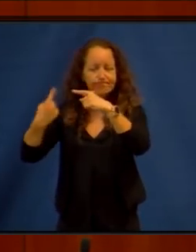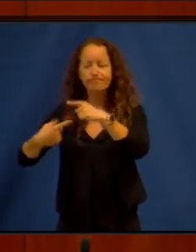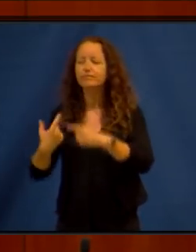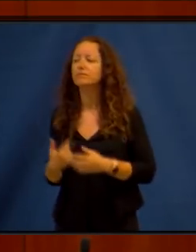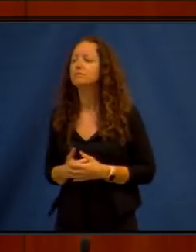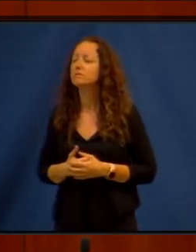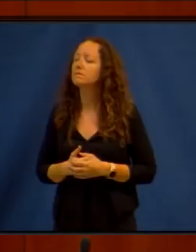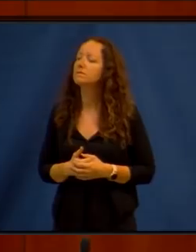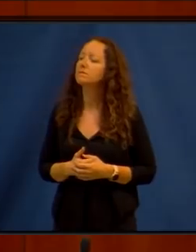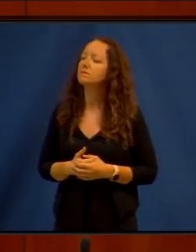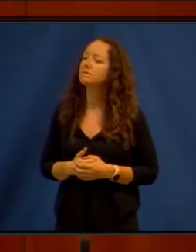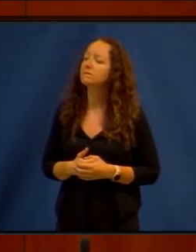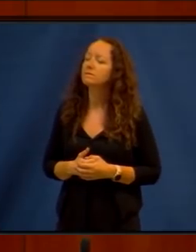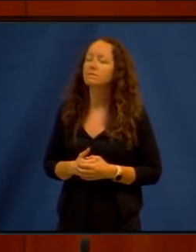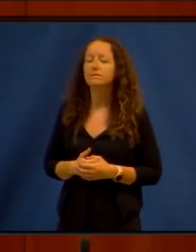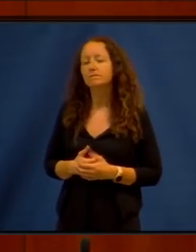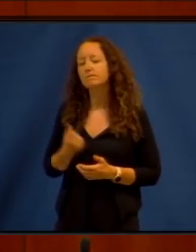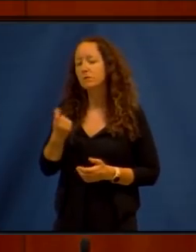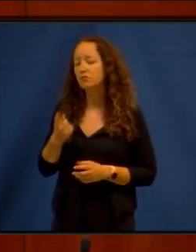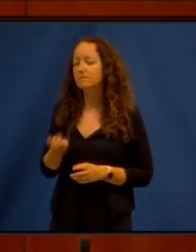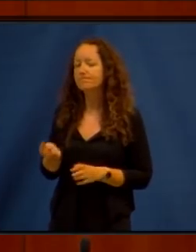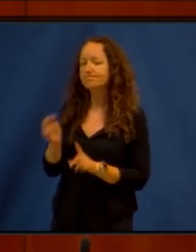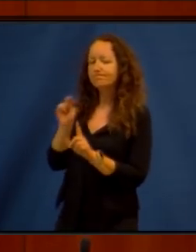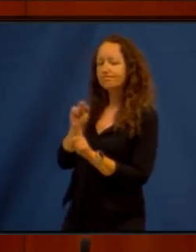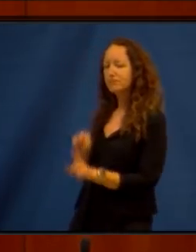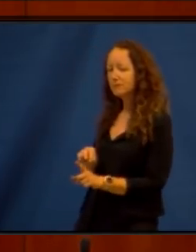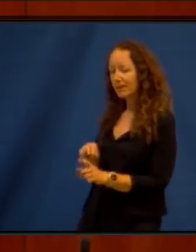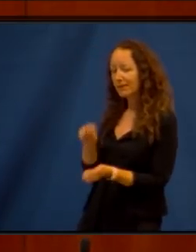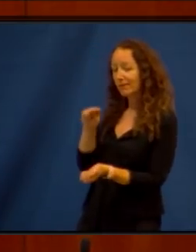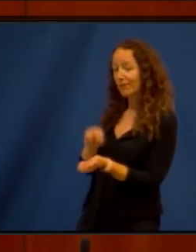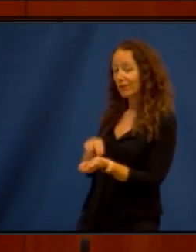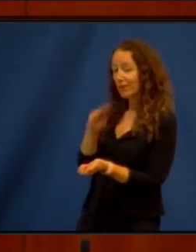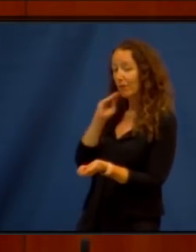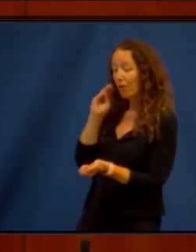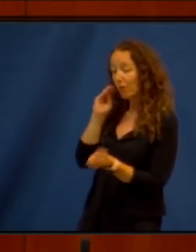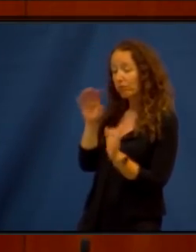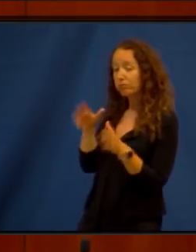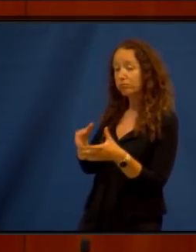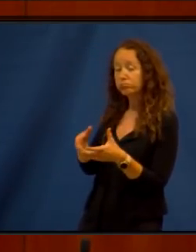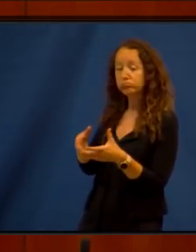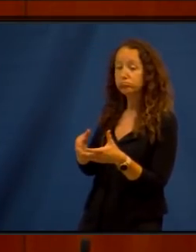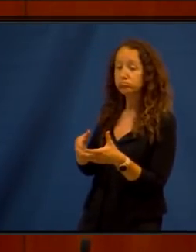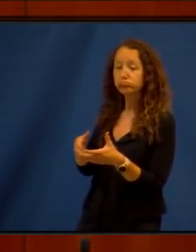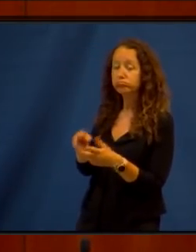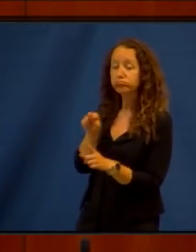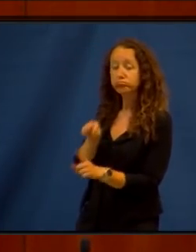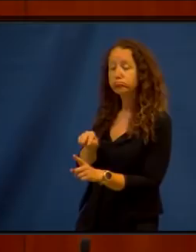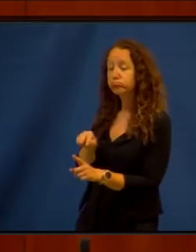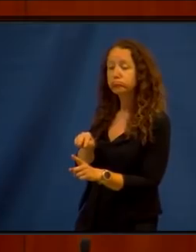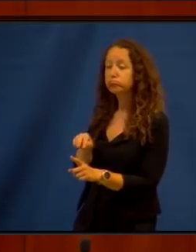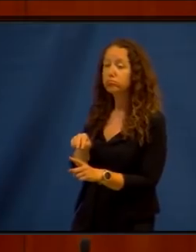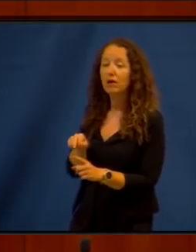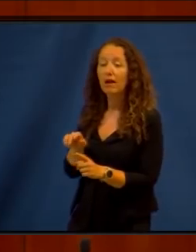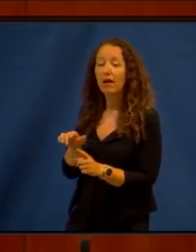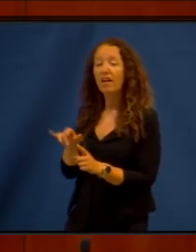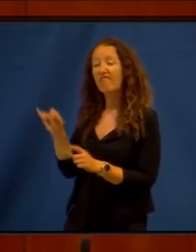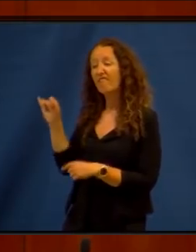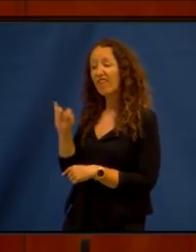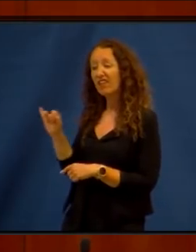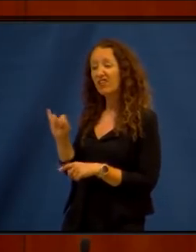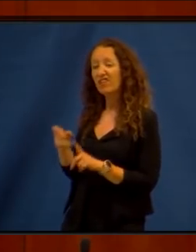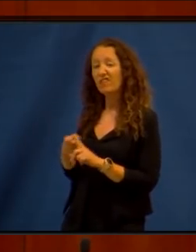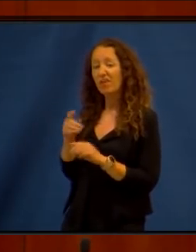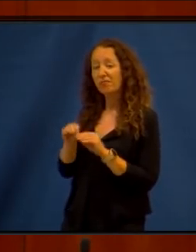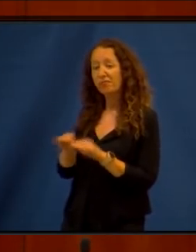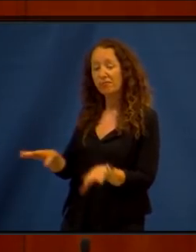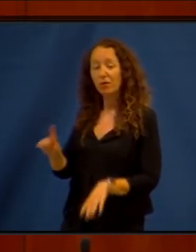from a nursing home standpoint, there's really only one source of infection, typically. I mean, when you look at the pattern, it's helped happened